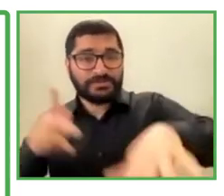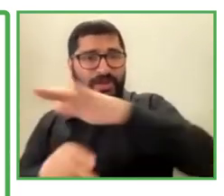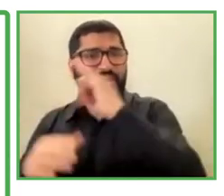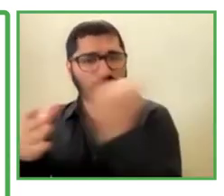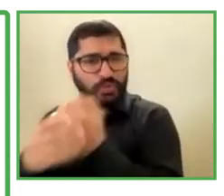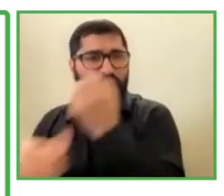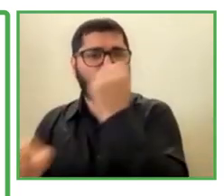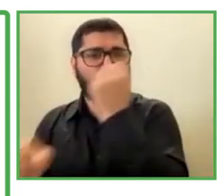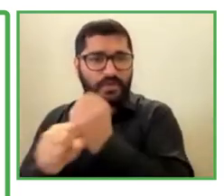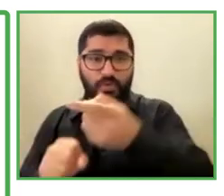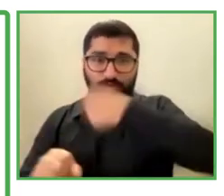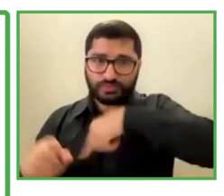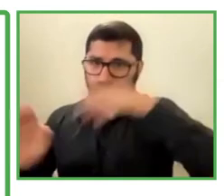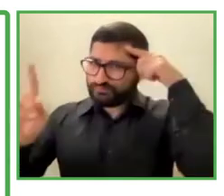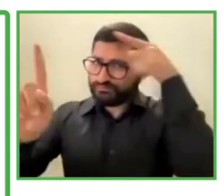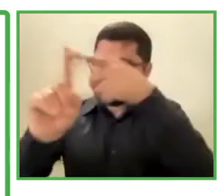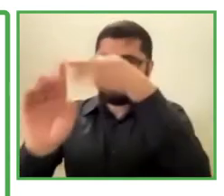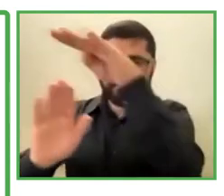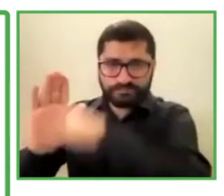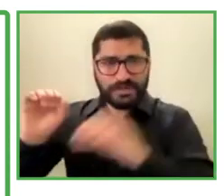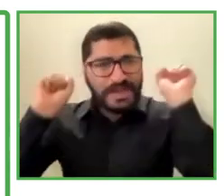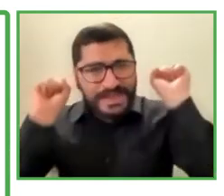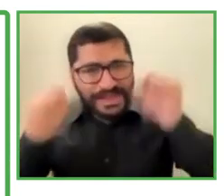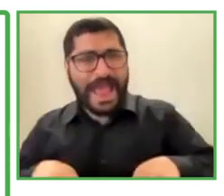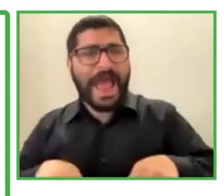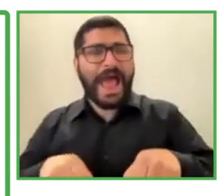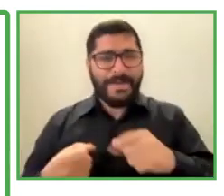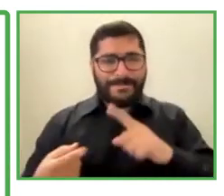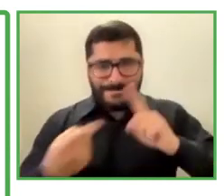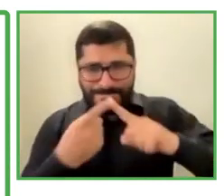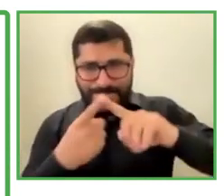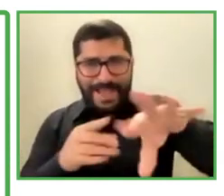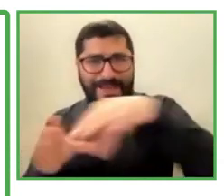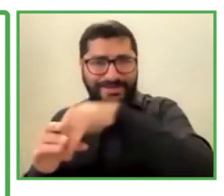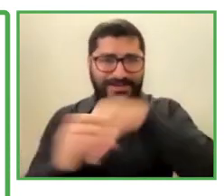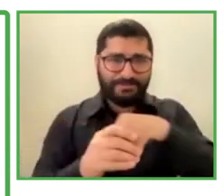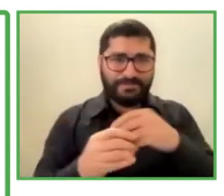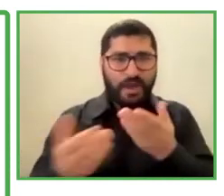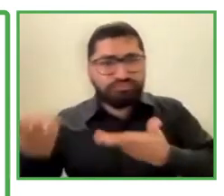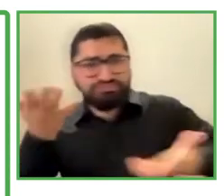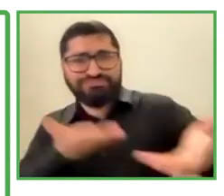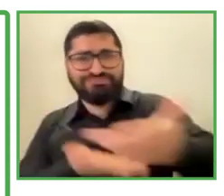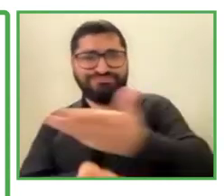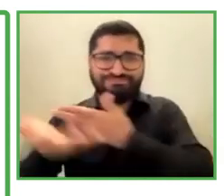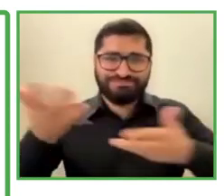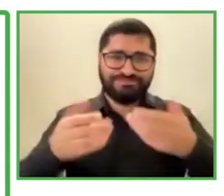inclusion. And our expectation when we try to participate in this initiative is to be able to